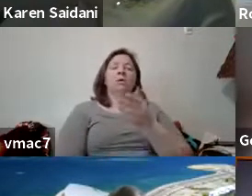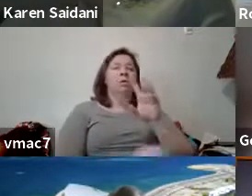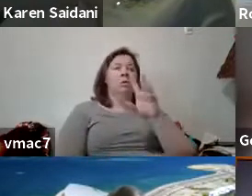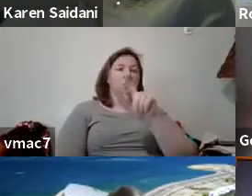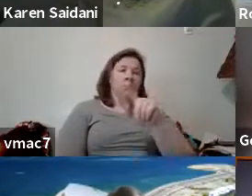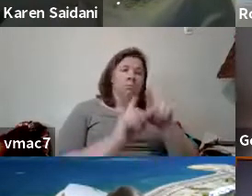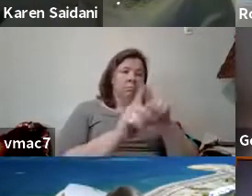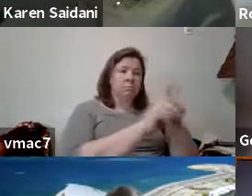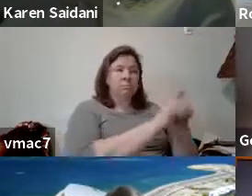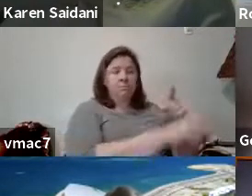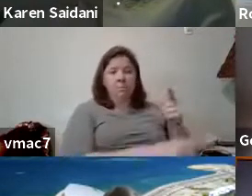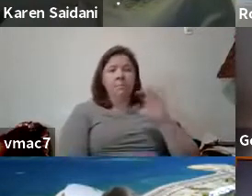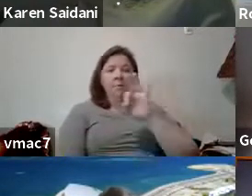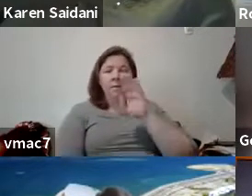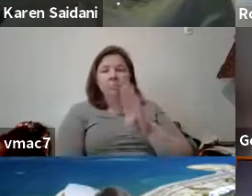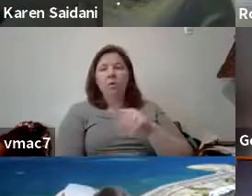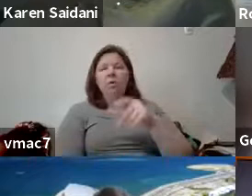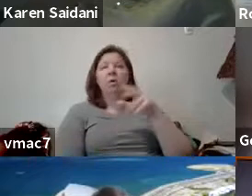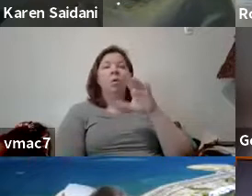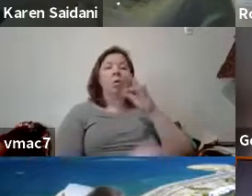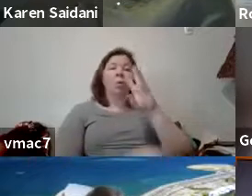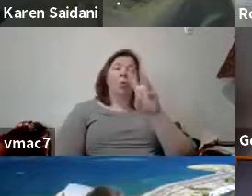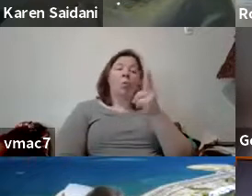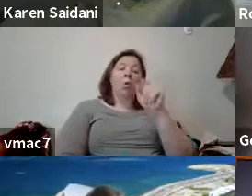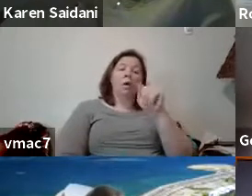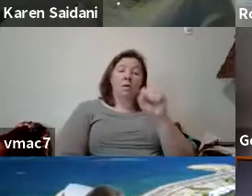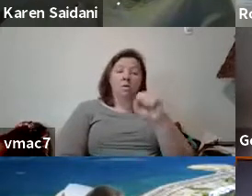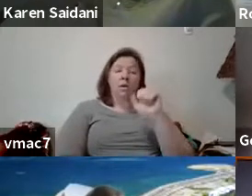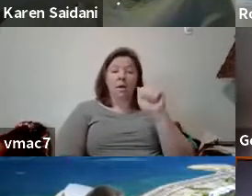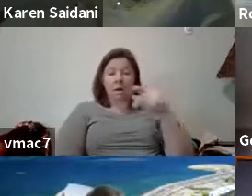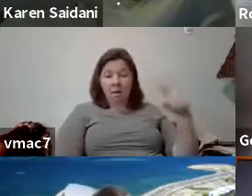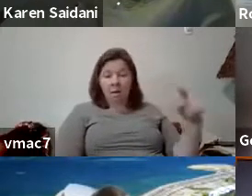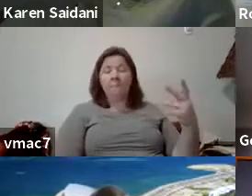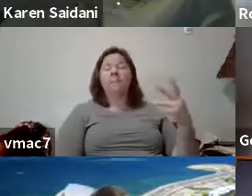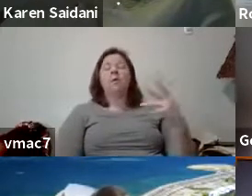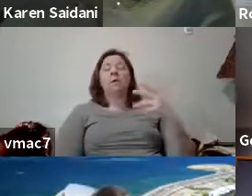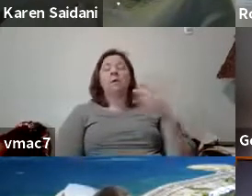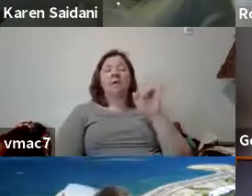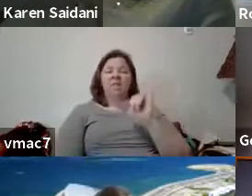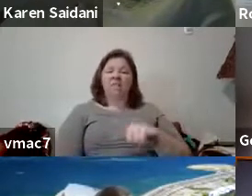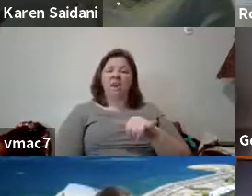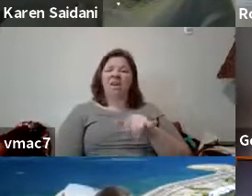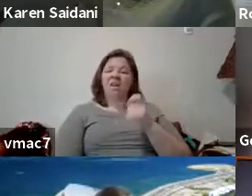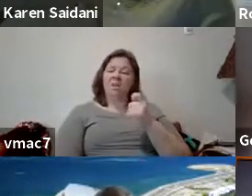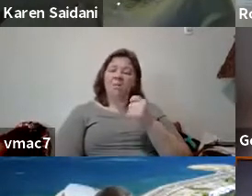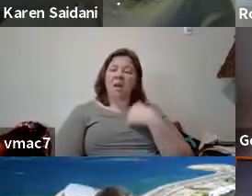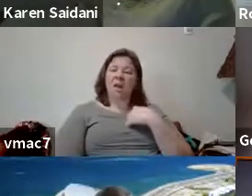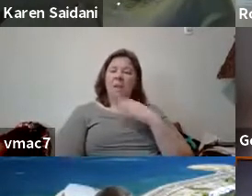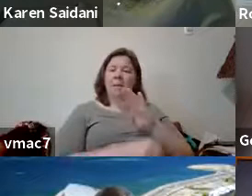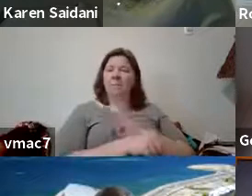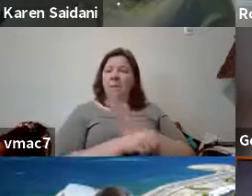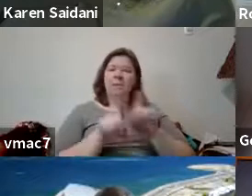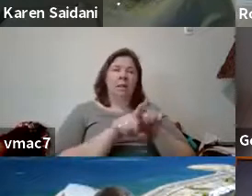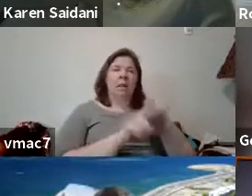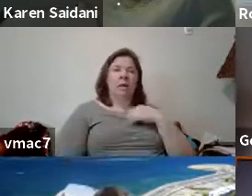know, you have to go to Facebook, like I had WhatsApp and all of that, you know. So it's a bit, because I'm very busy, like I said,